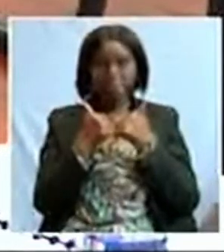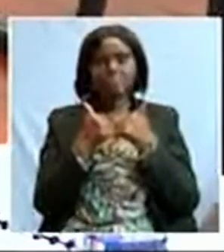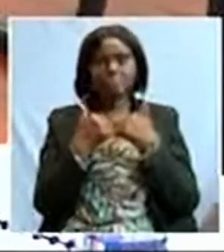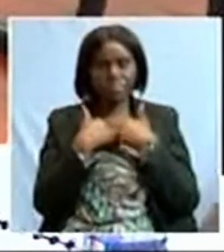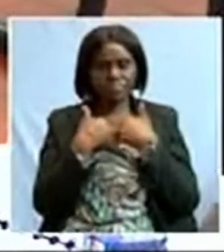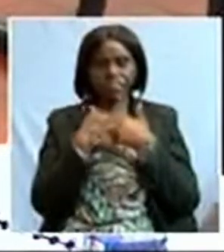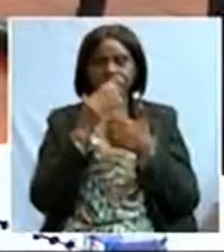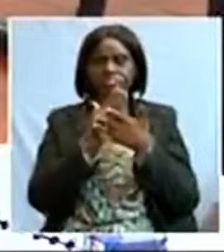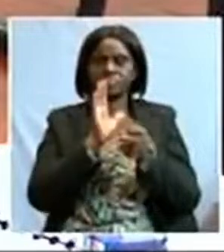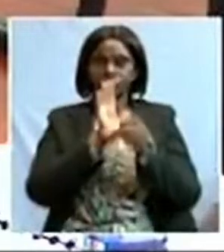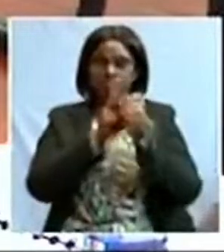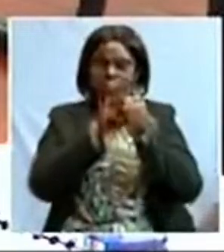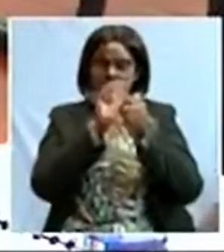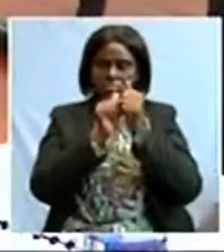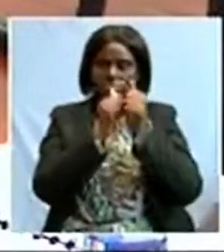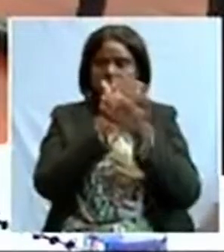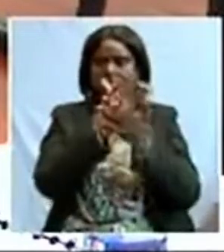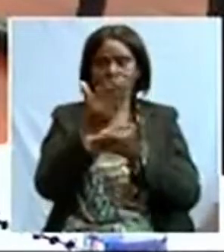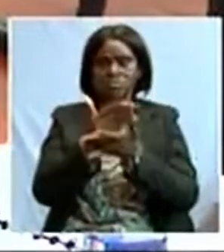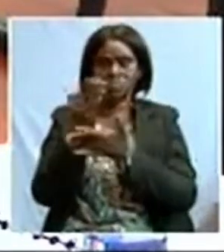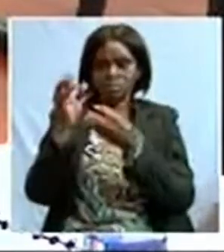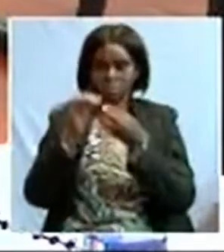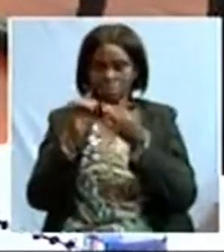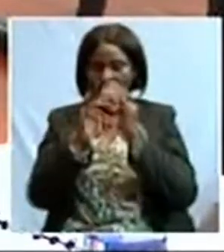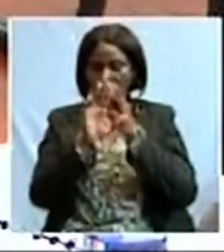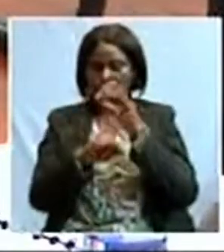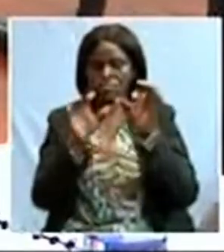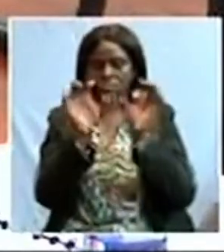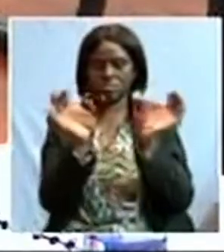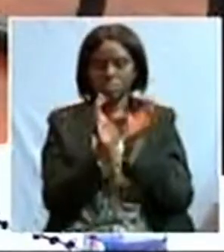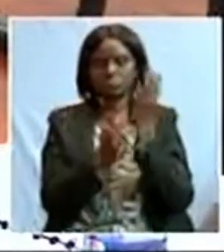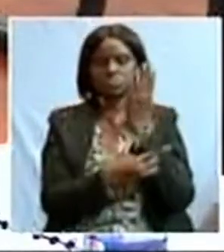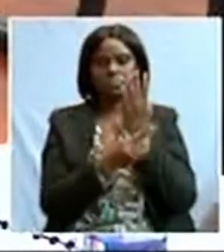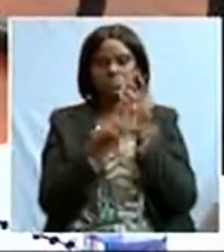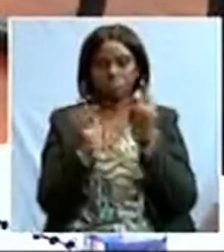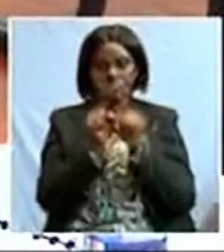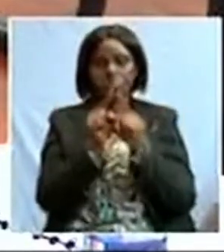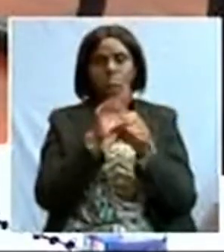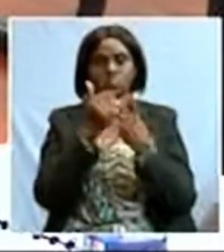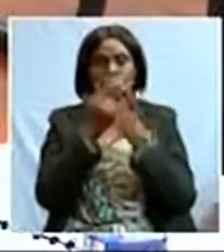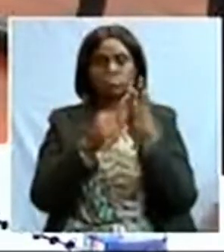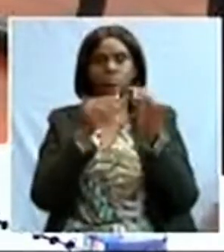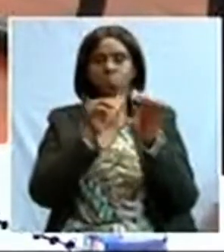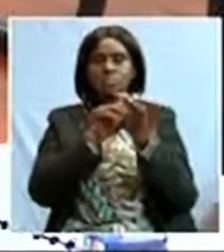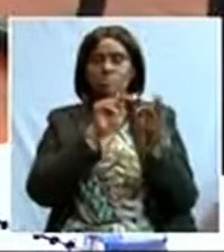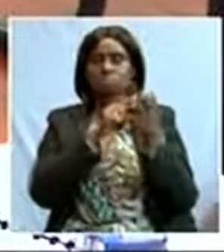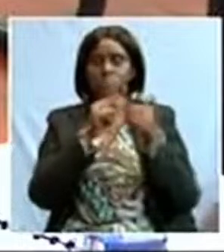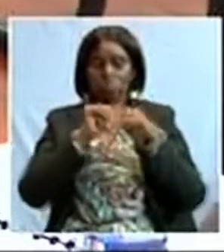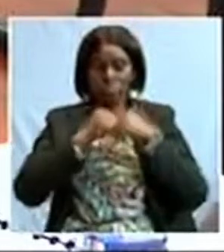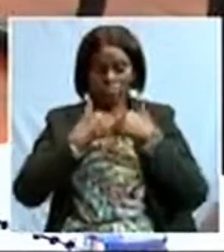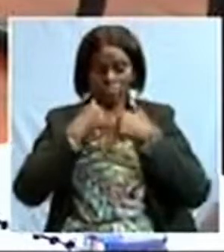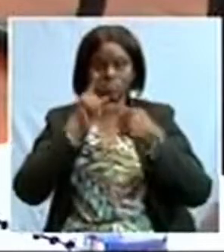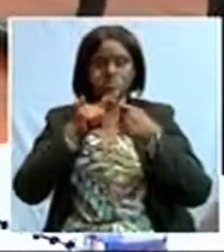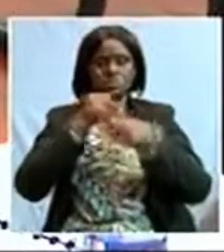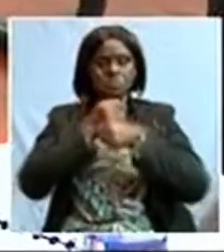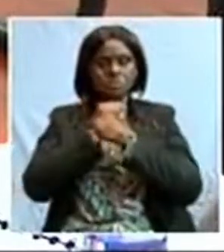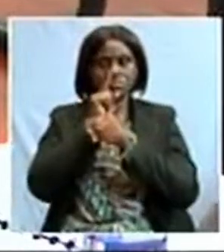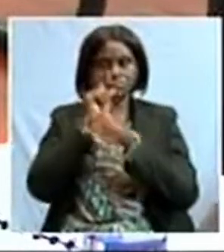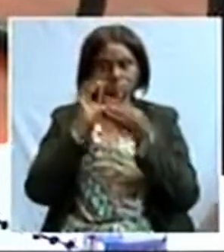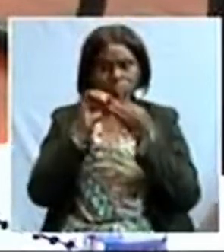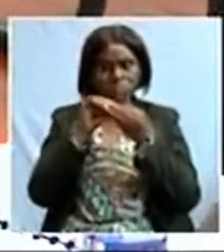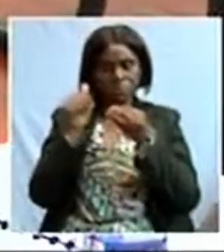have some tractors that have been purchased under constituency development and the skips in the wards, and that's how we had to ensure that